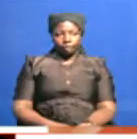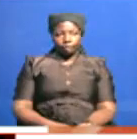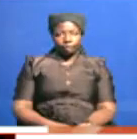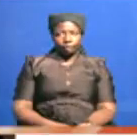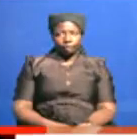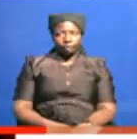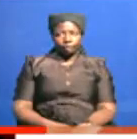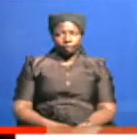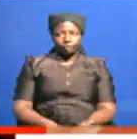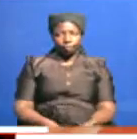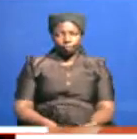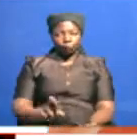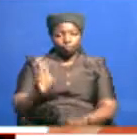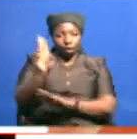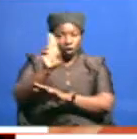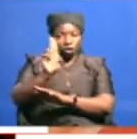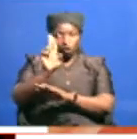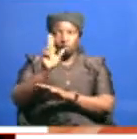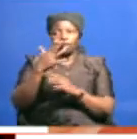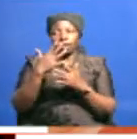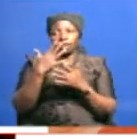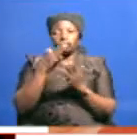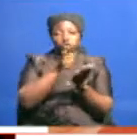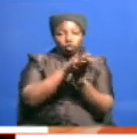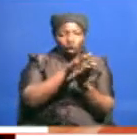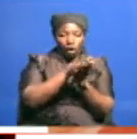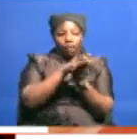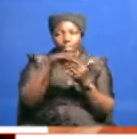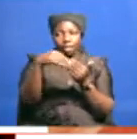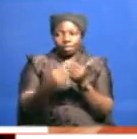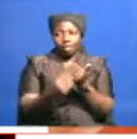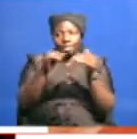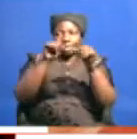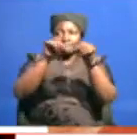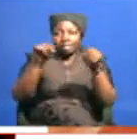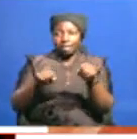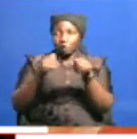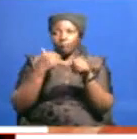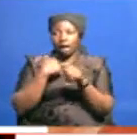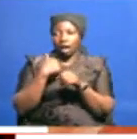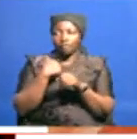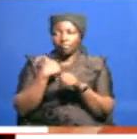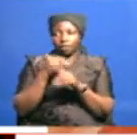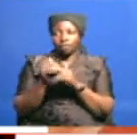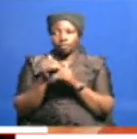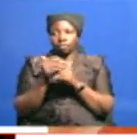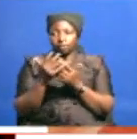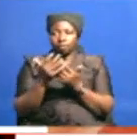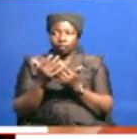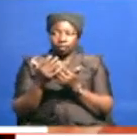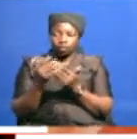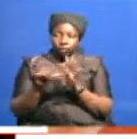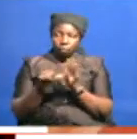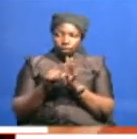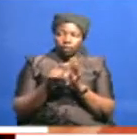The adoption and uptake of the warehouse receipt system has received a shot in the arm following the signing of a 3 billion